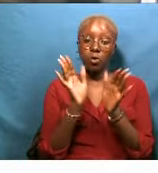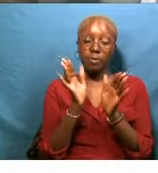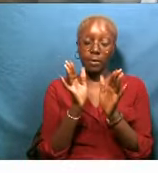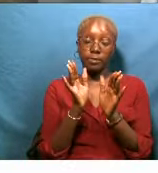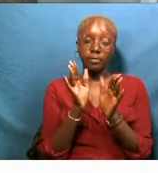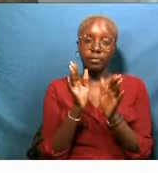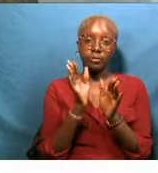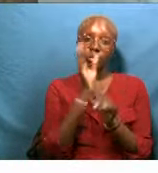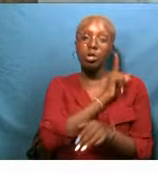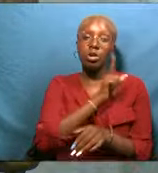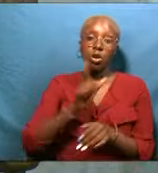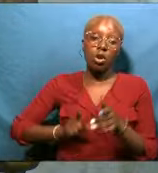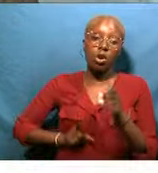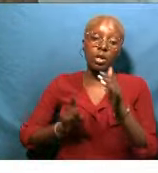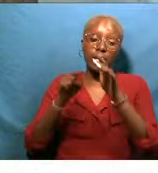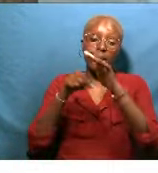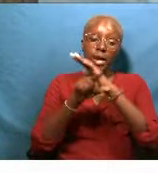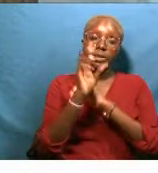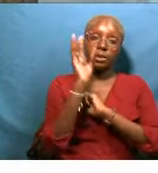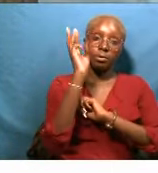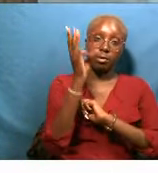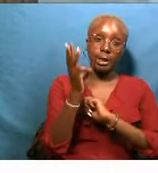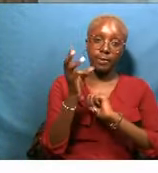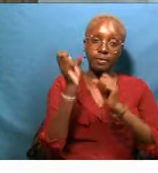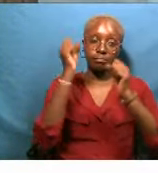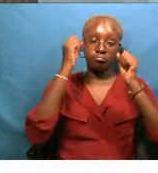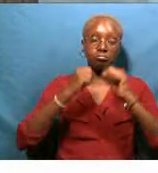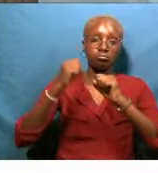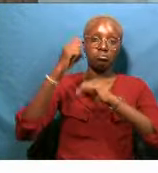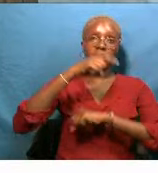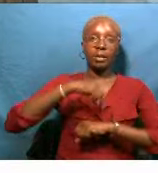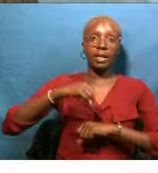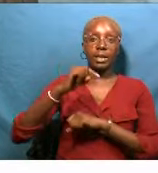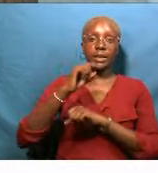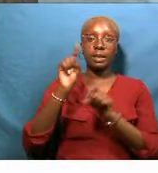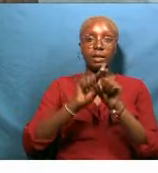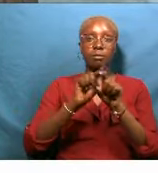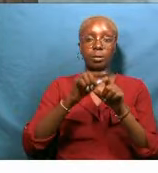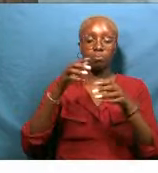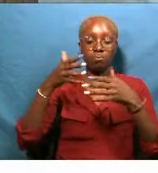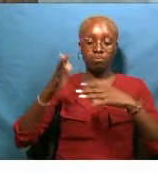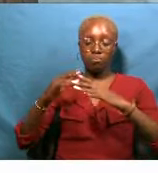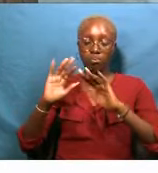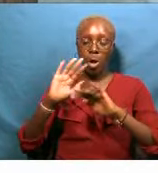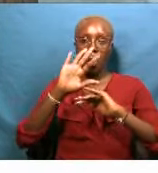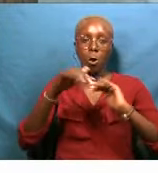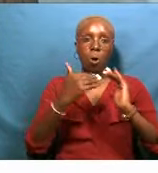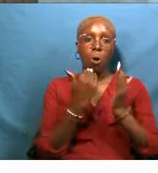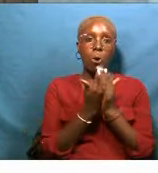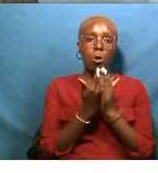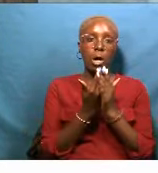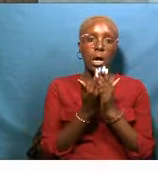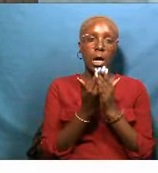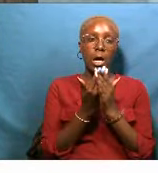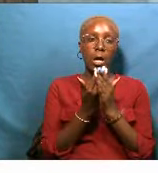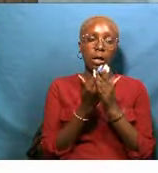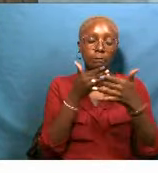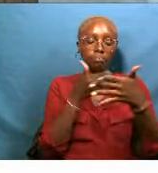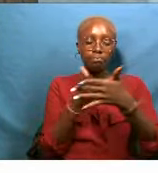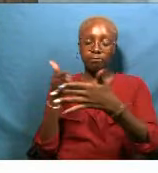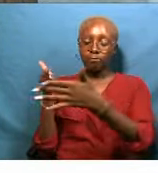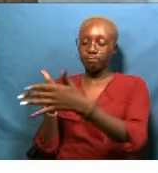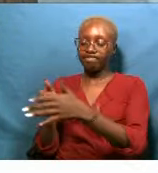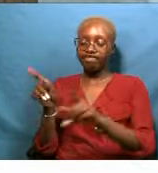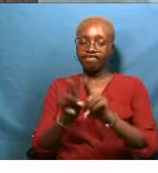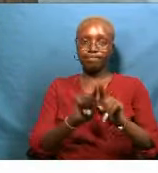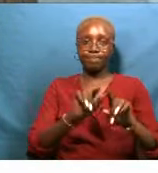in, empower us, and remove the obstacles that stand on the way and give us the joy of